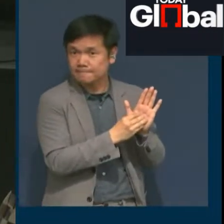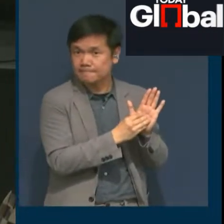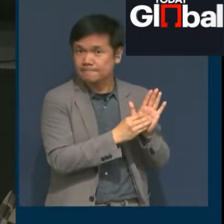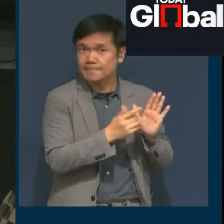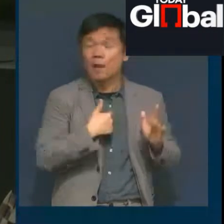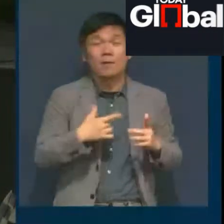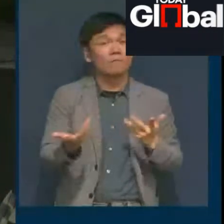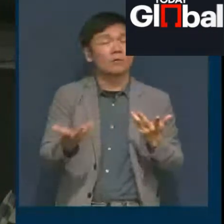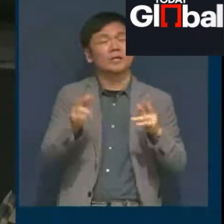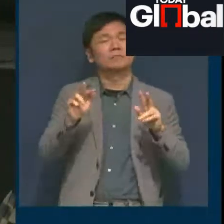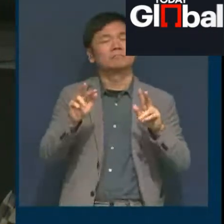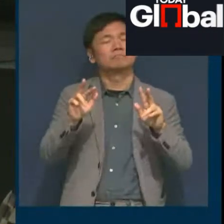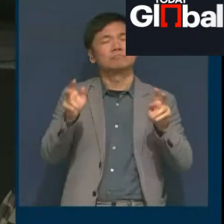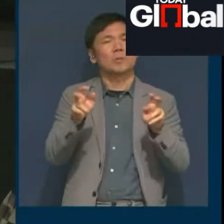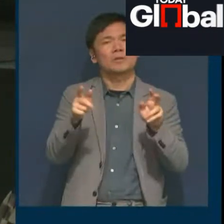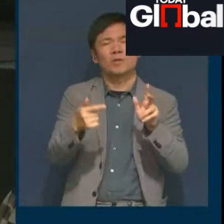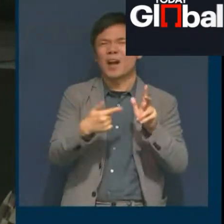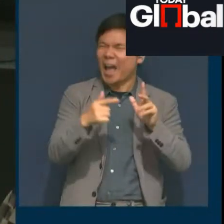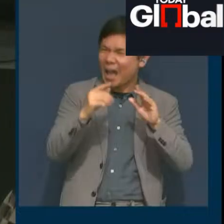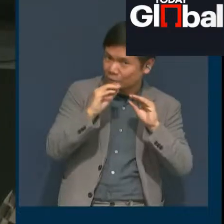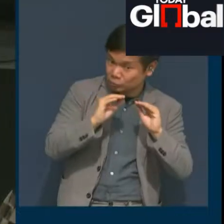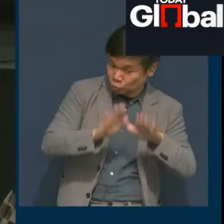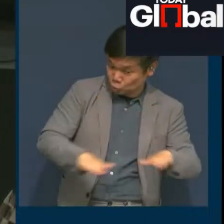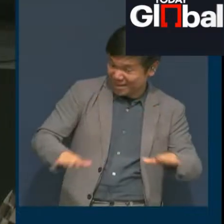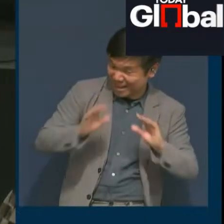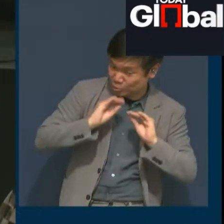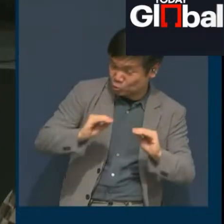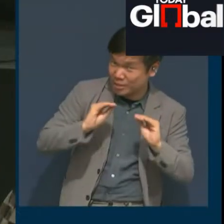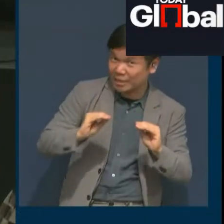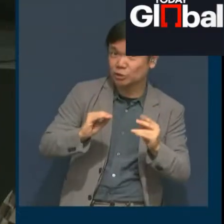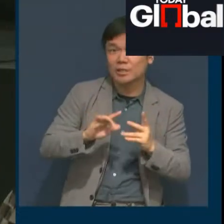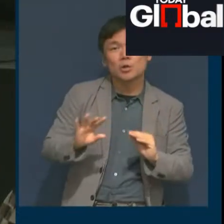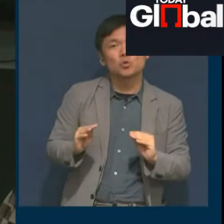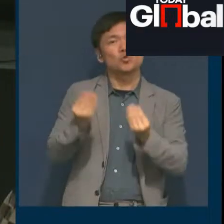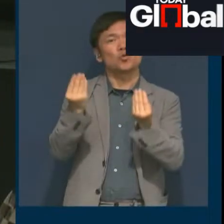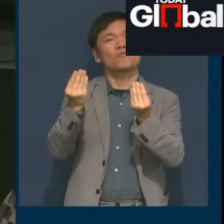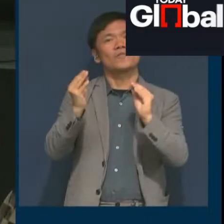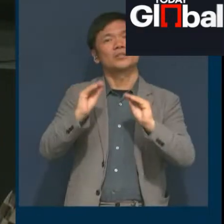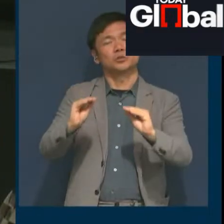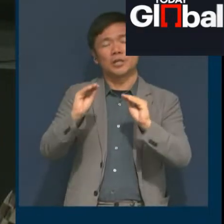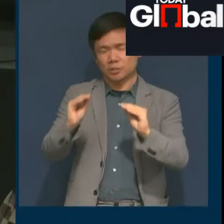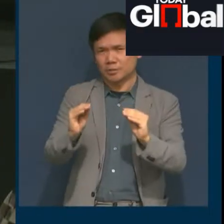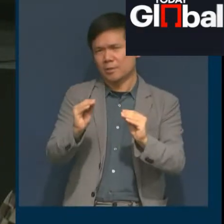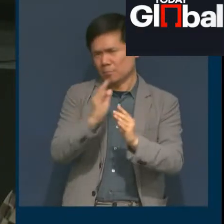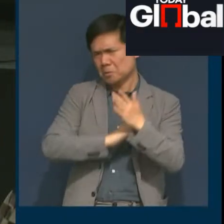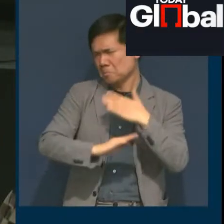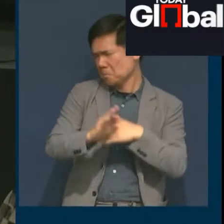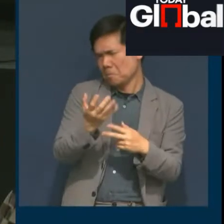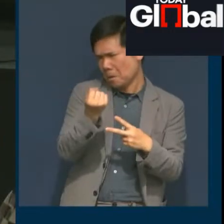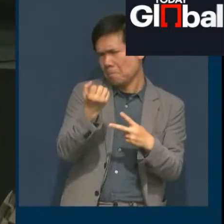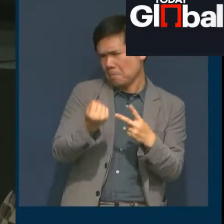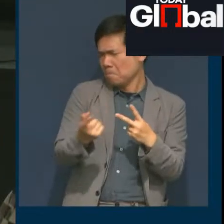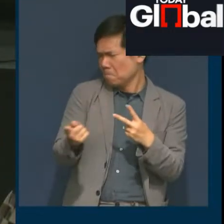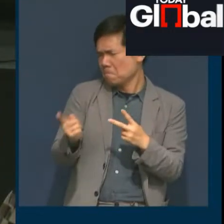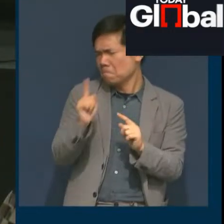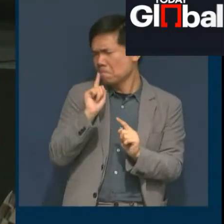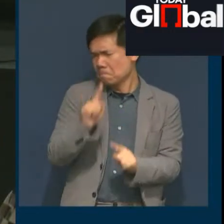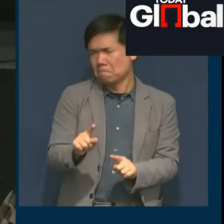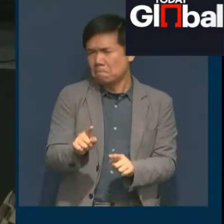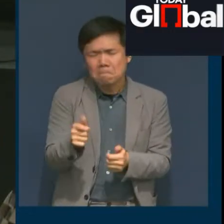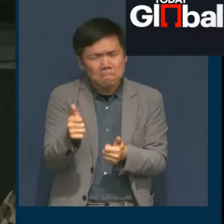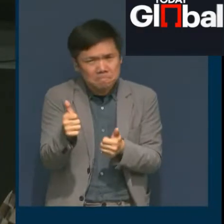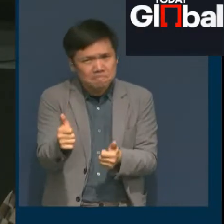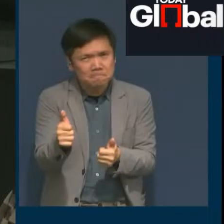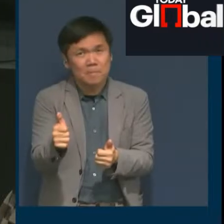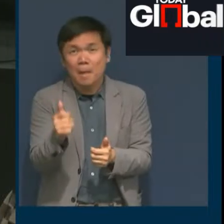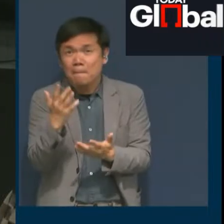education of children and adolescents with disabilities. This is an objective reply, but I'd like to find out whether the